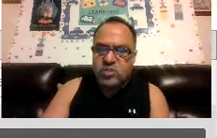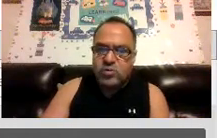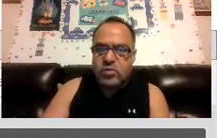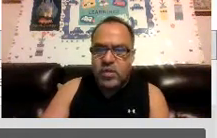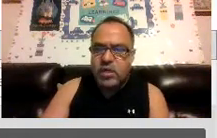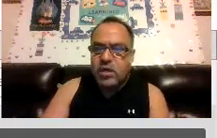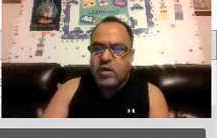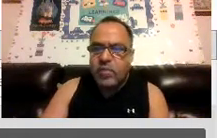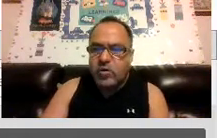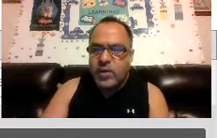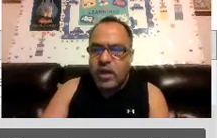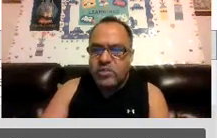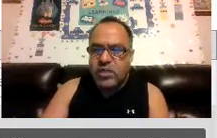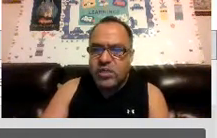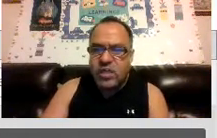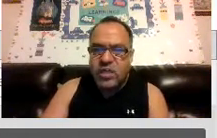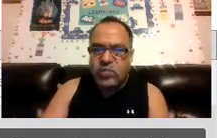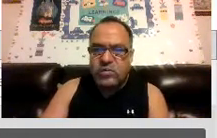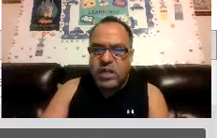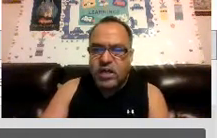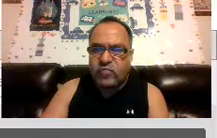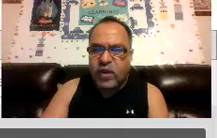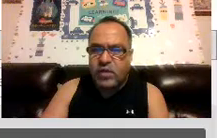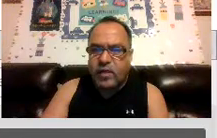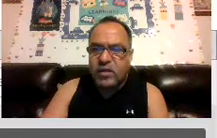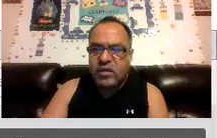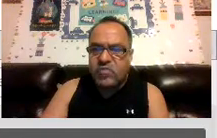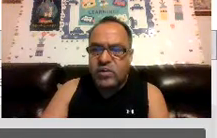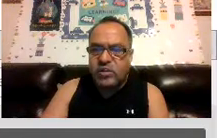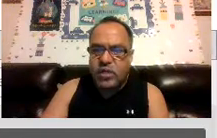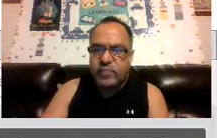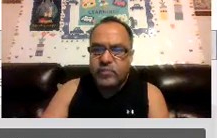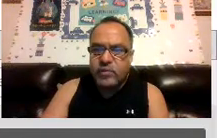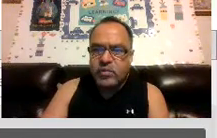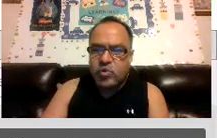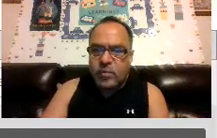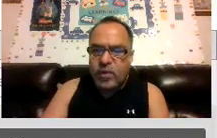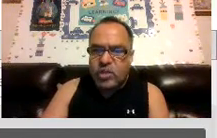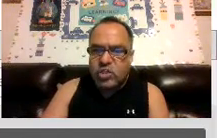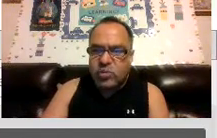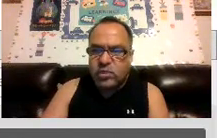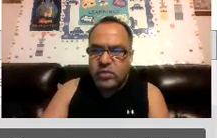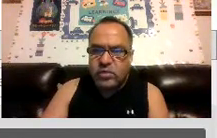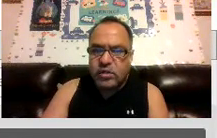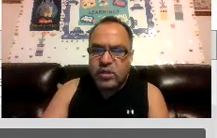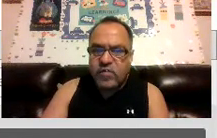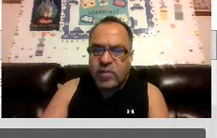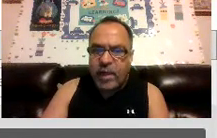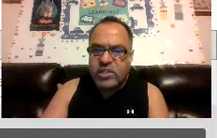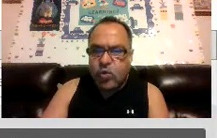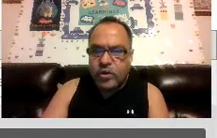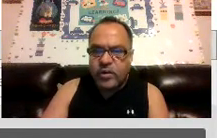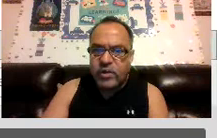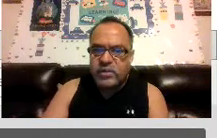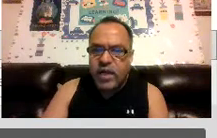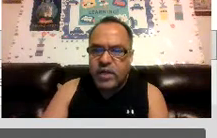and his sister agreed. Paco began to see that he was tired of fighting about every little thing. The webpage showed an illustration of an